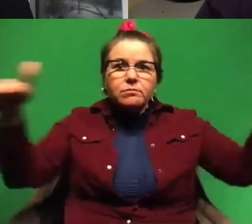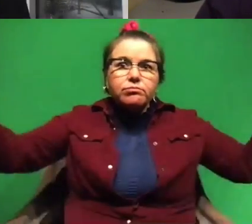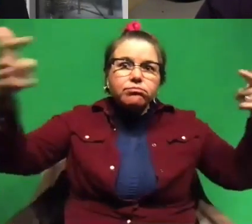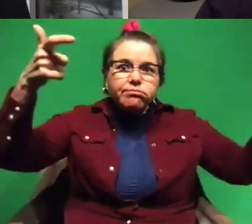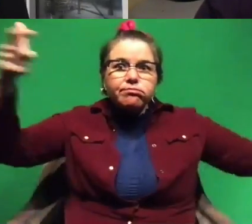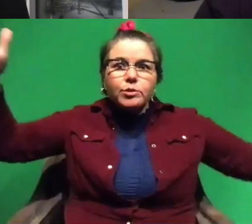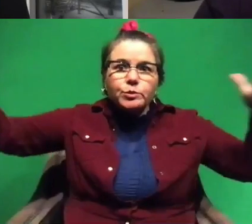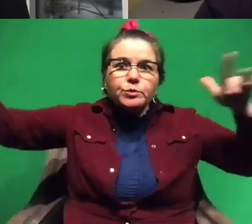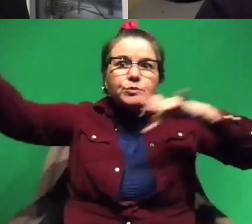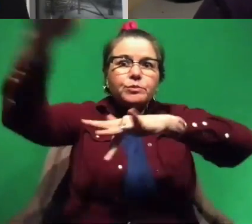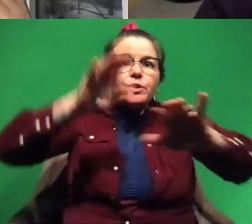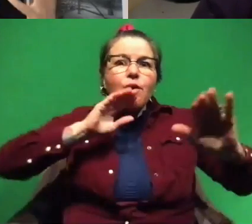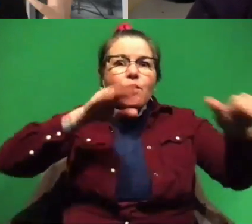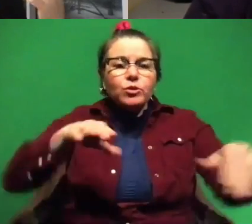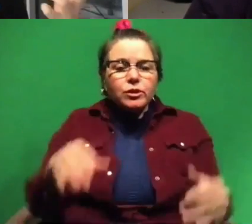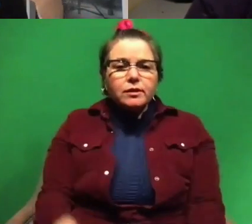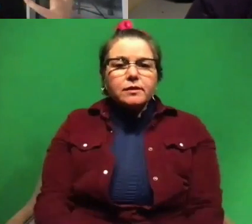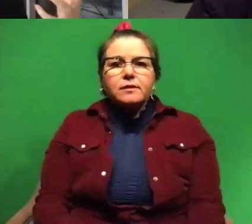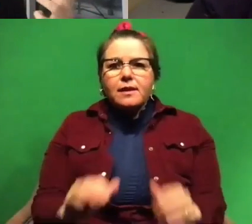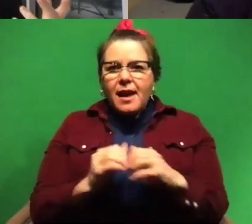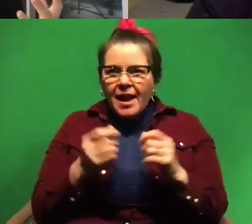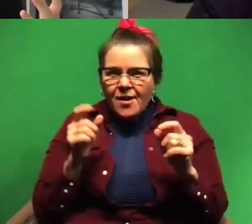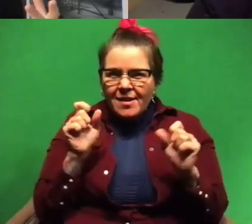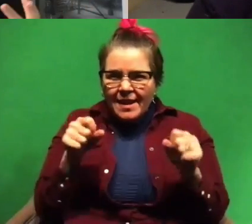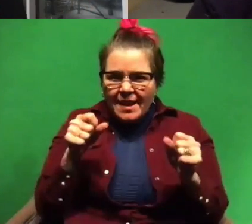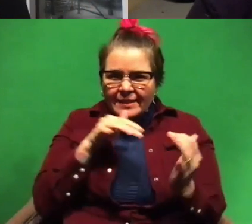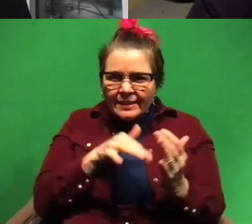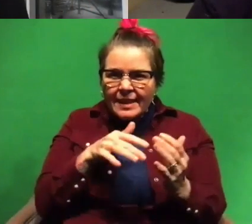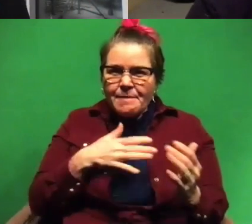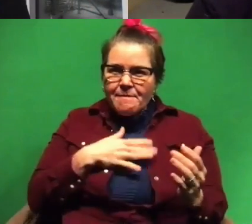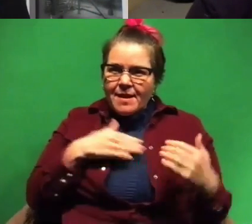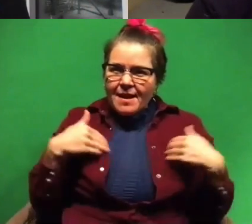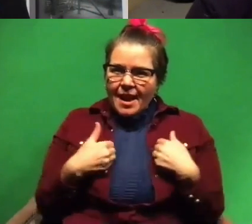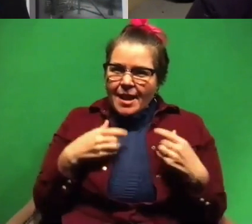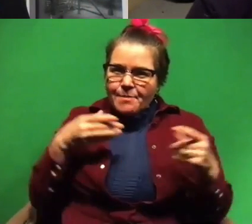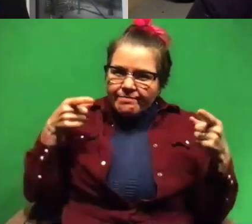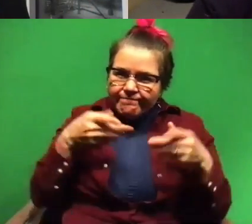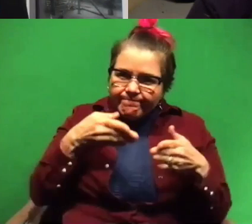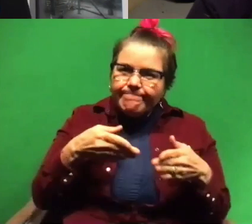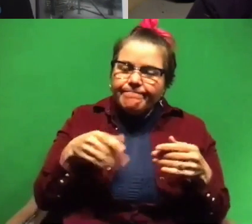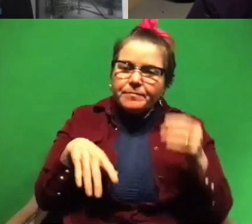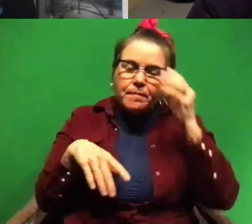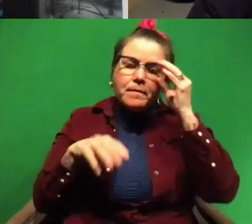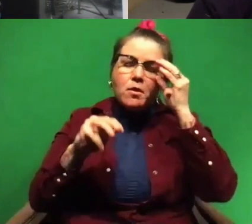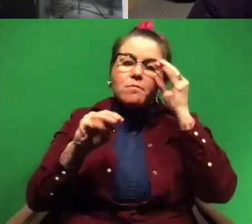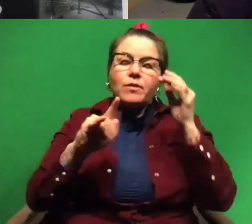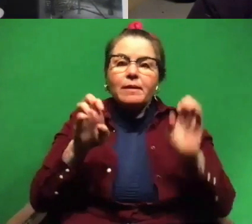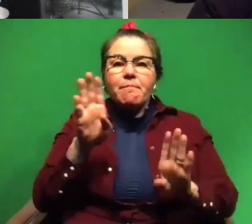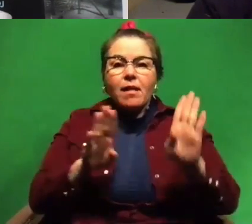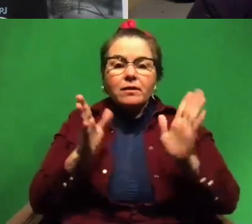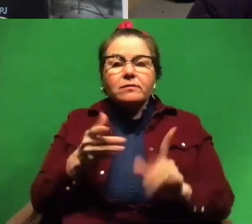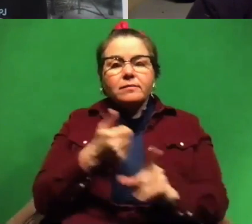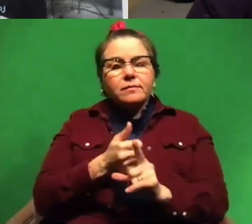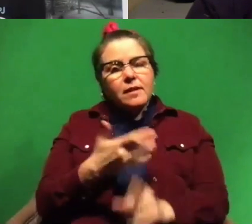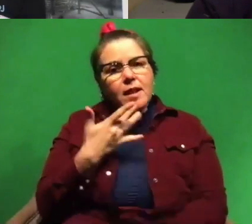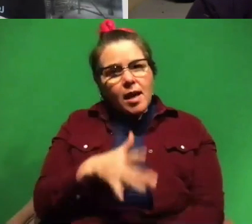open ocean and you're wondering how you're supposed to study your study species. And marine biologists are super lucky, and